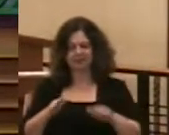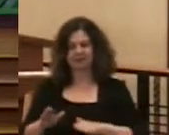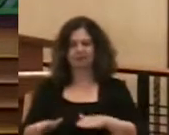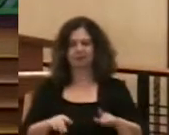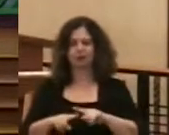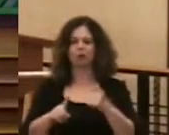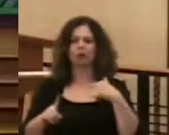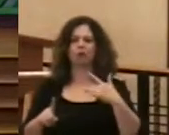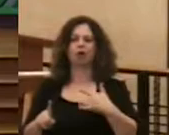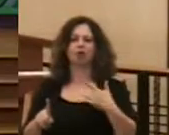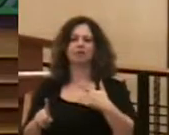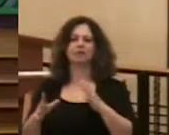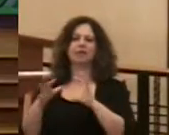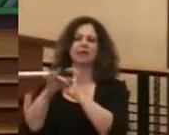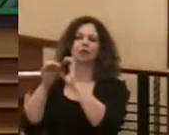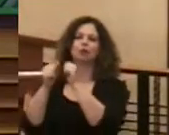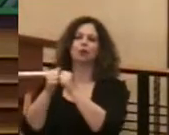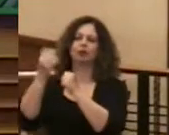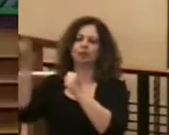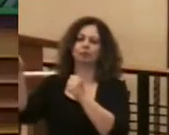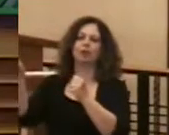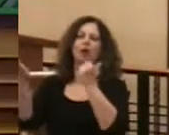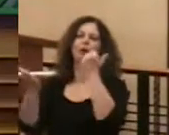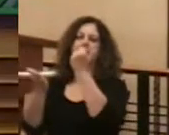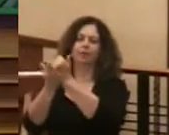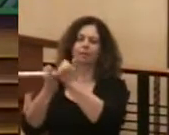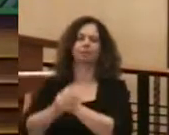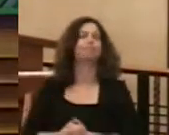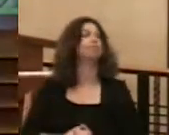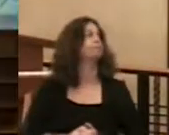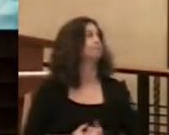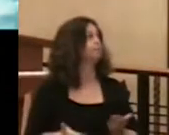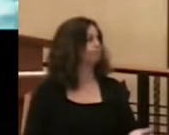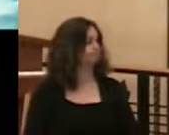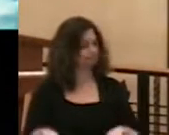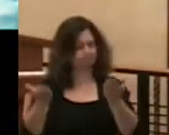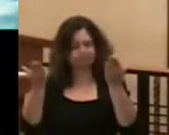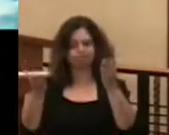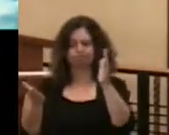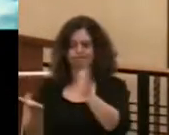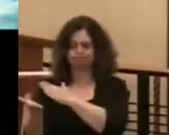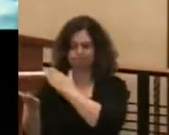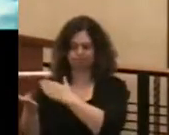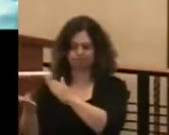Amen. Hymn 801, please rise and sing.